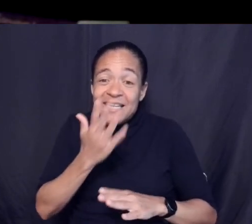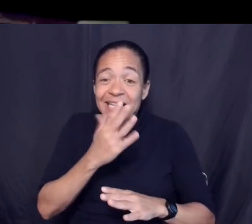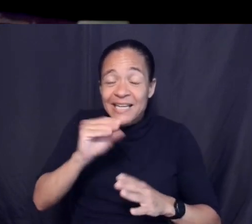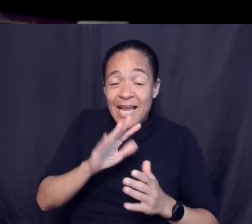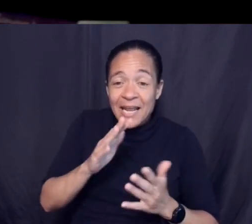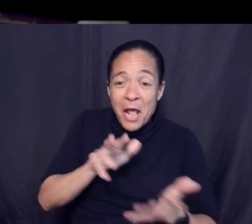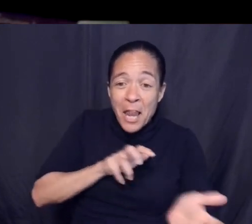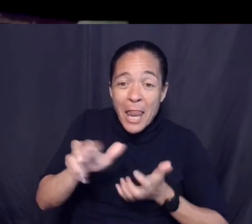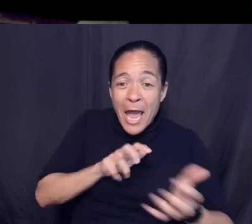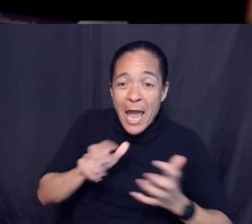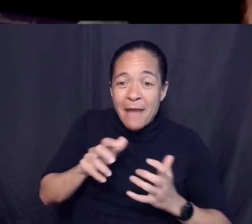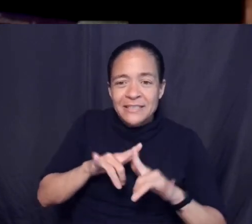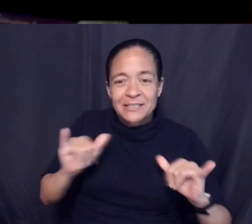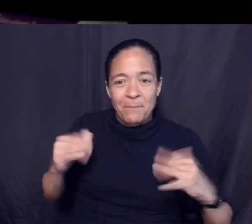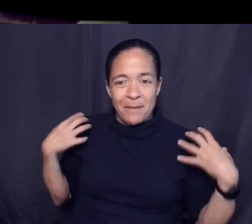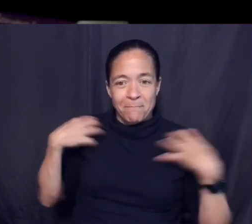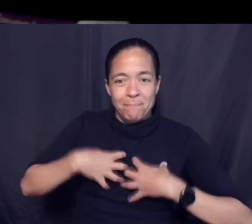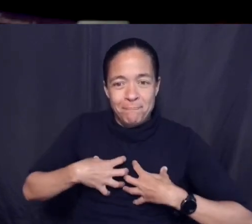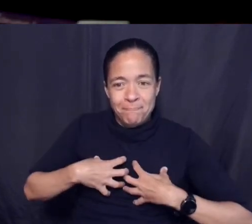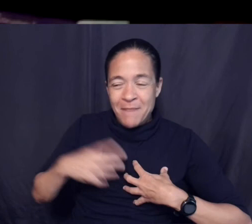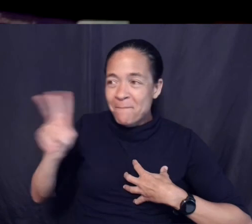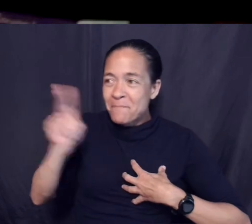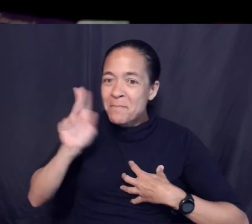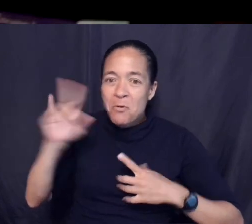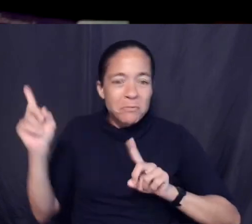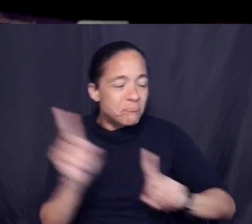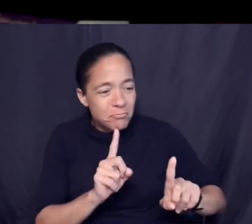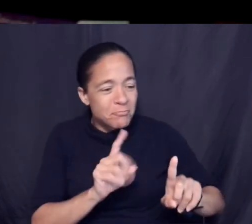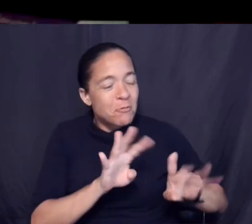And it was it was a sight to behold.